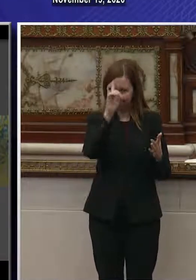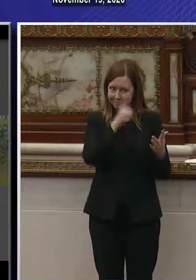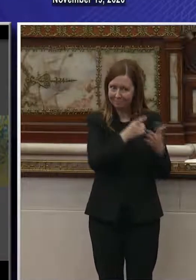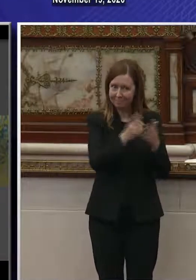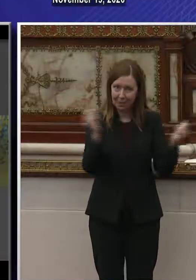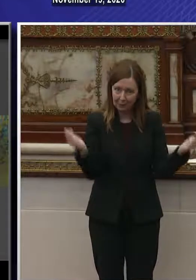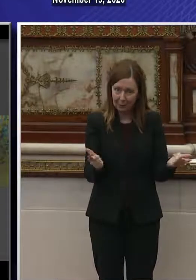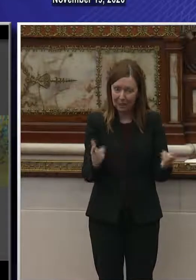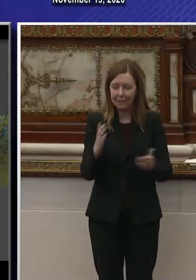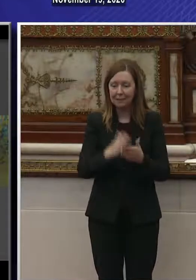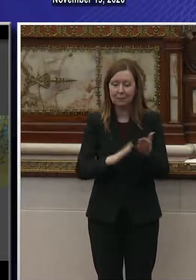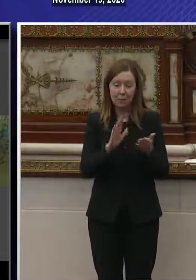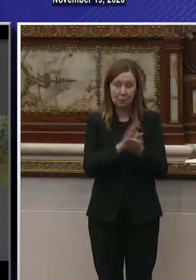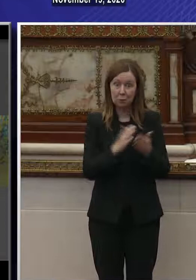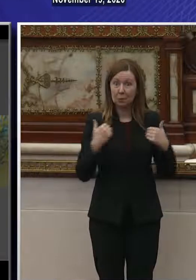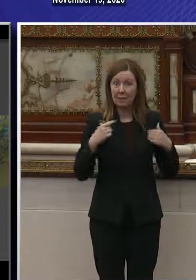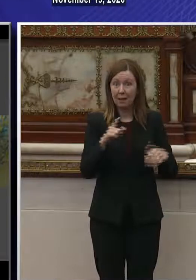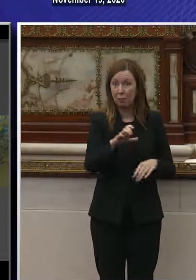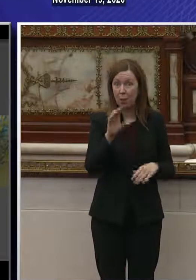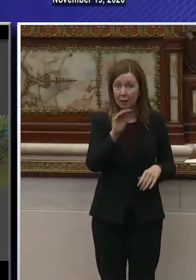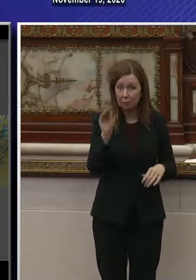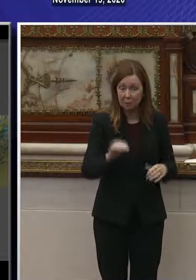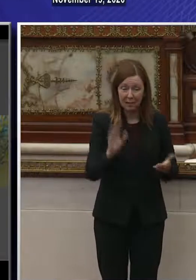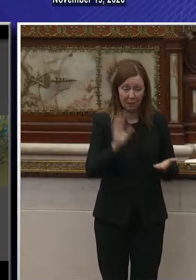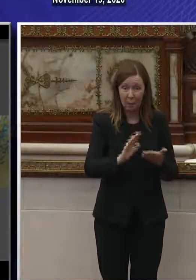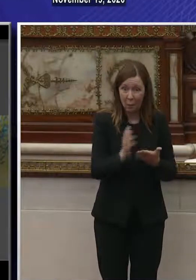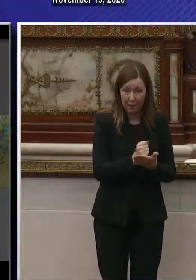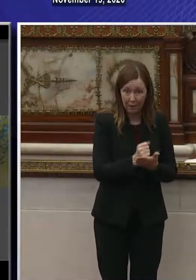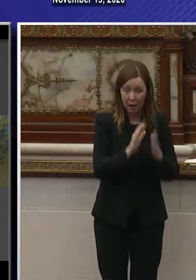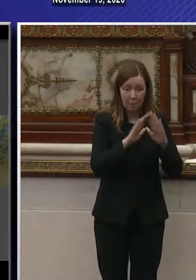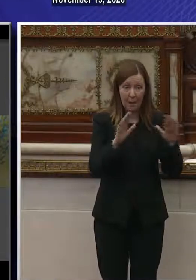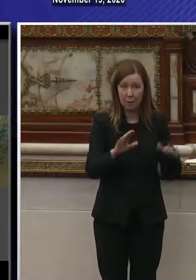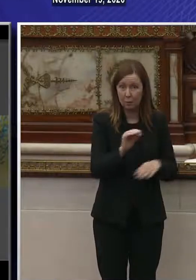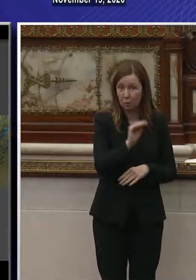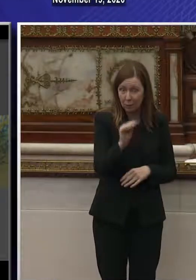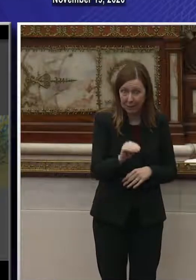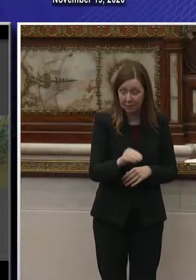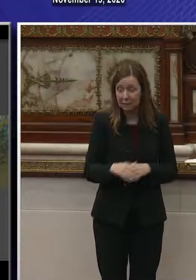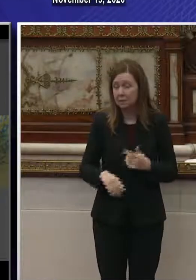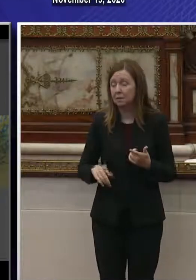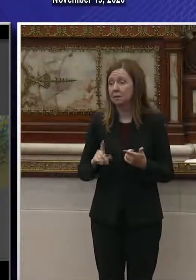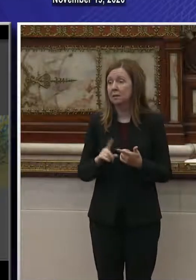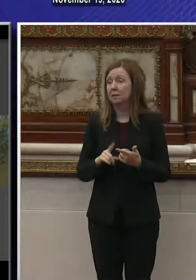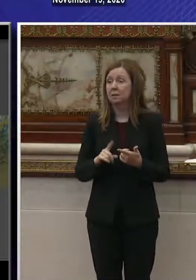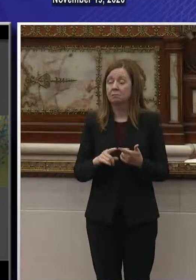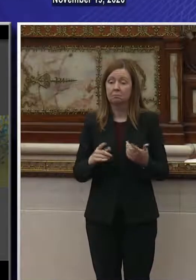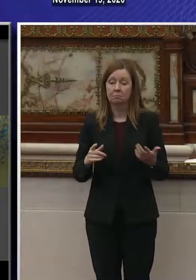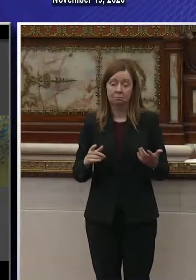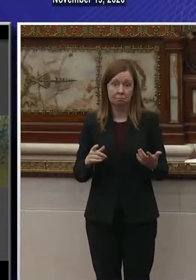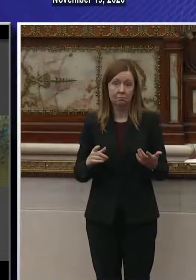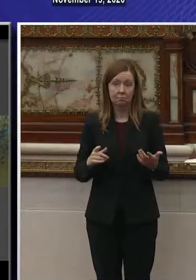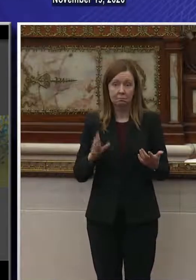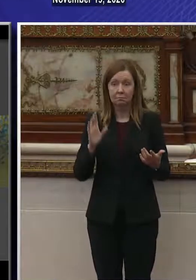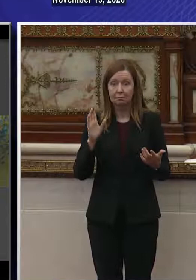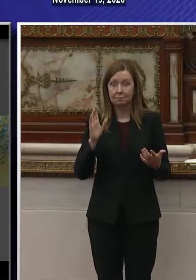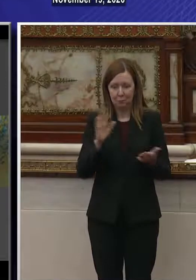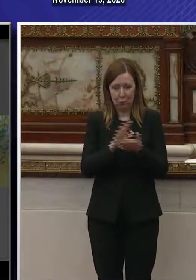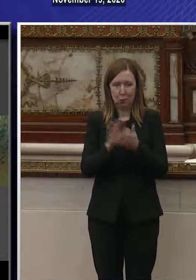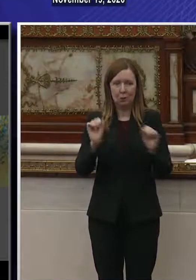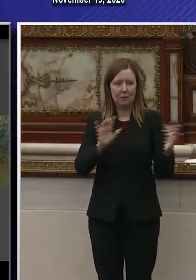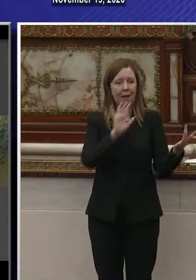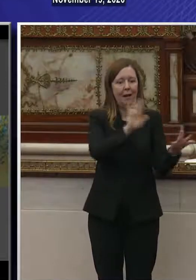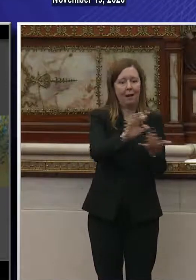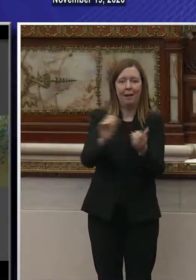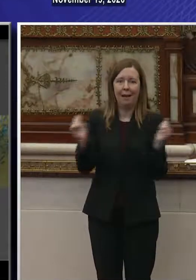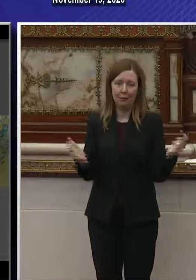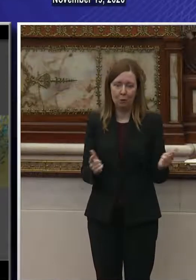have a 100% low income household rate. They will, you know, reach everybody, plus